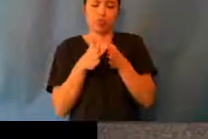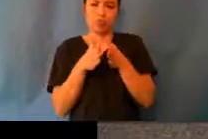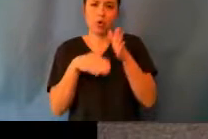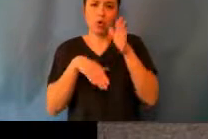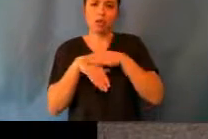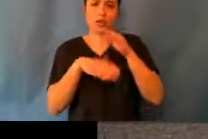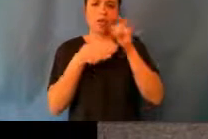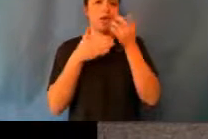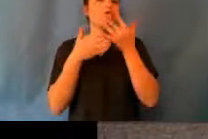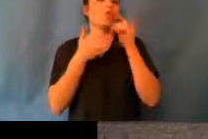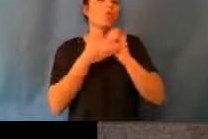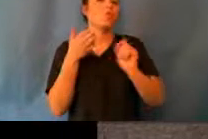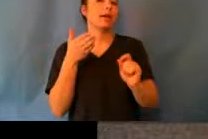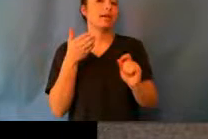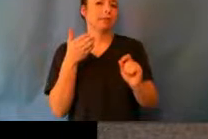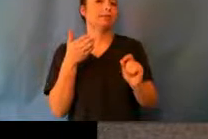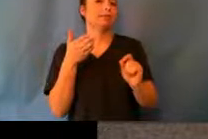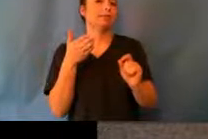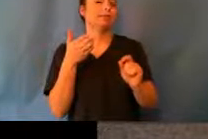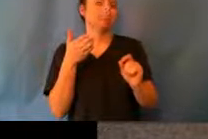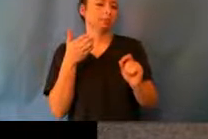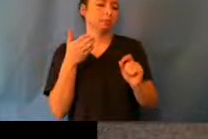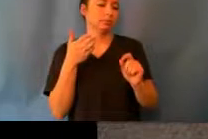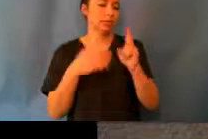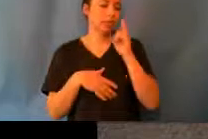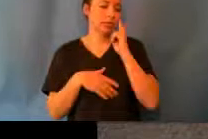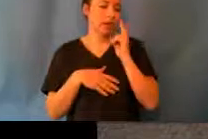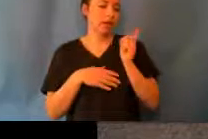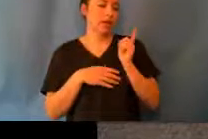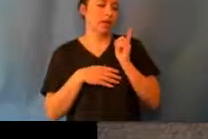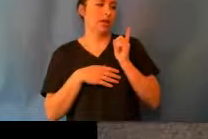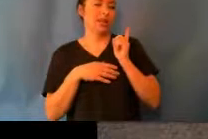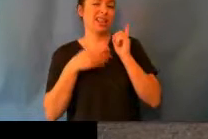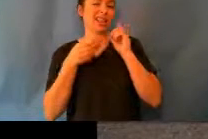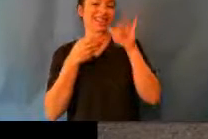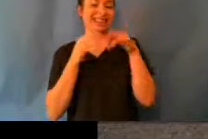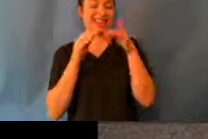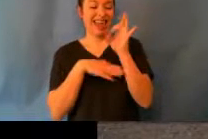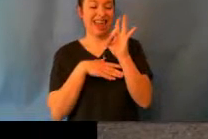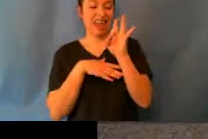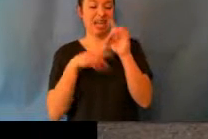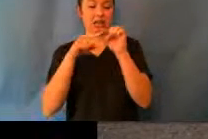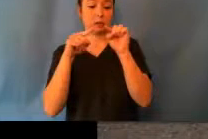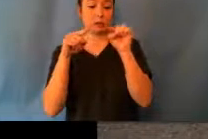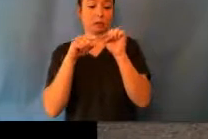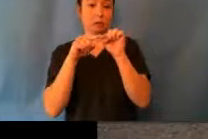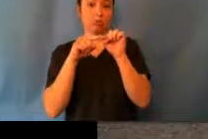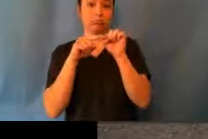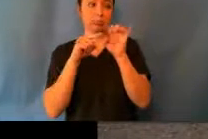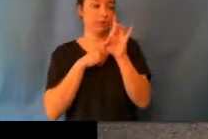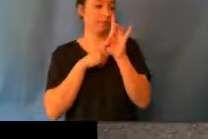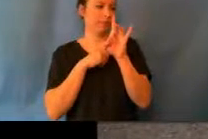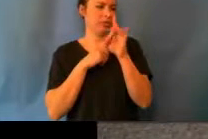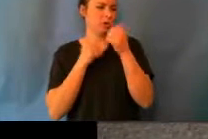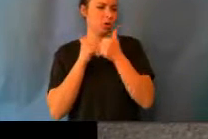the crayon in problem 2. So let's look at number 2. The crayon was 8 squares long. So